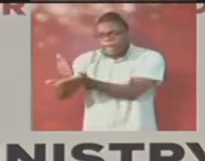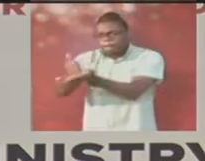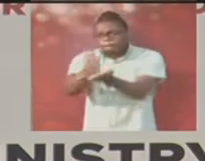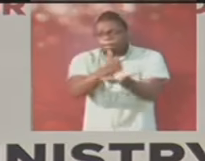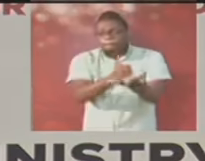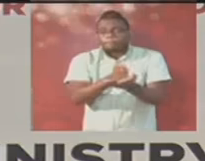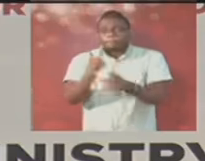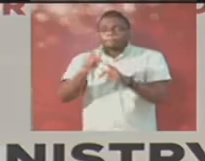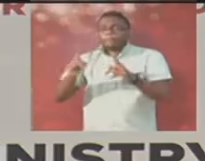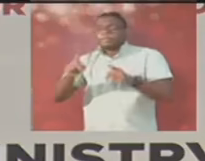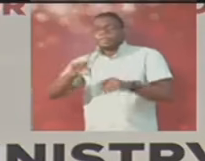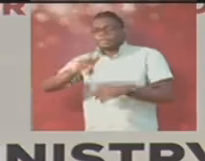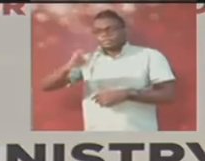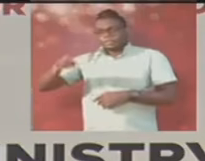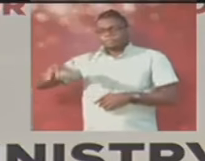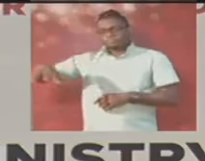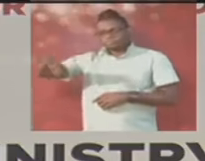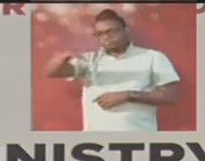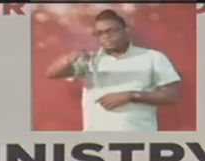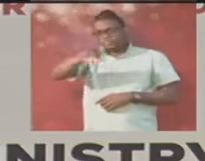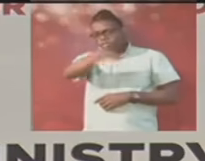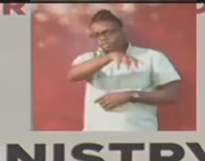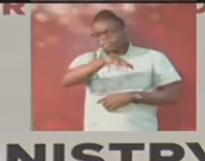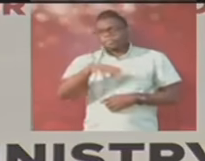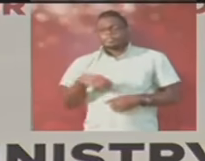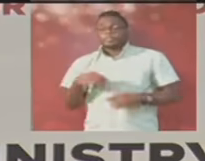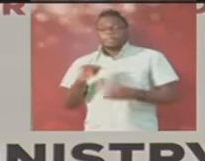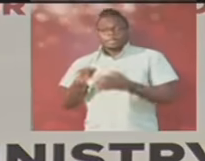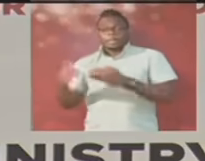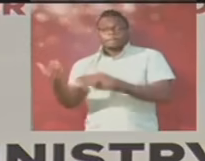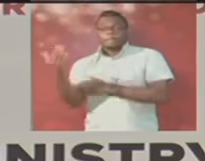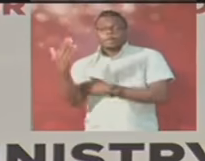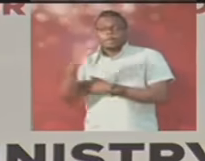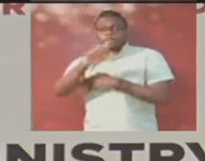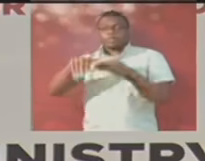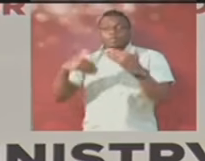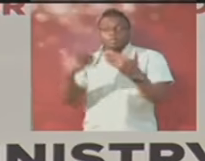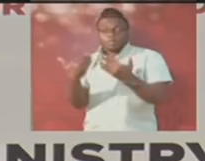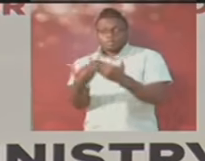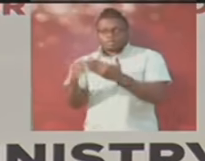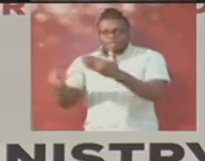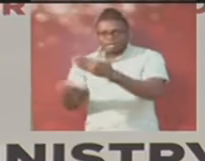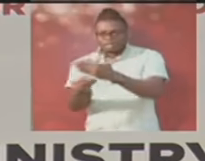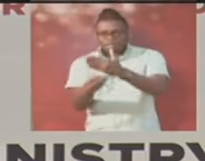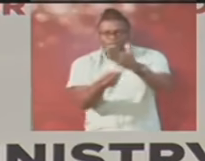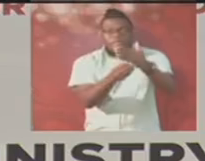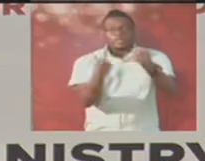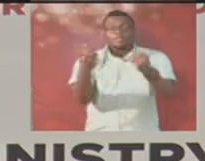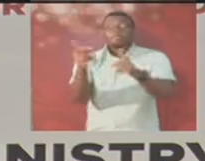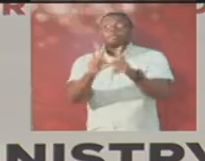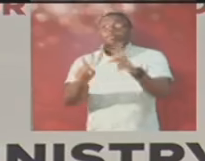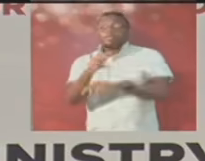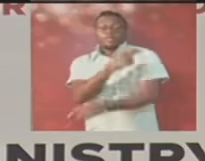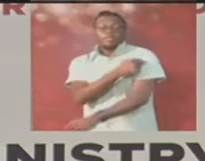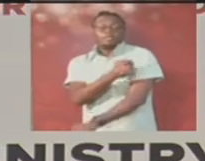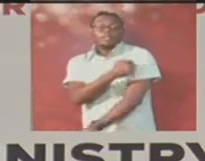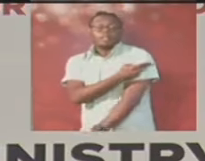beds. As of this morning, the total occupancy in terms of the parallel healthcare system is